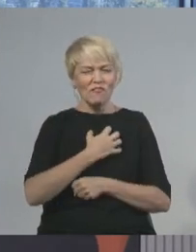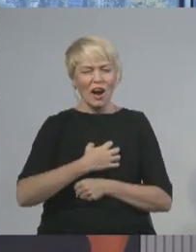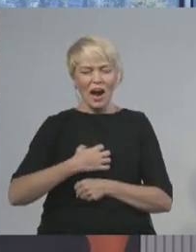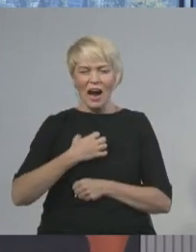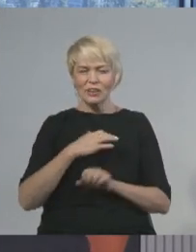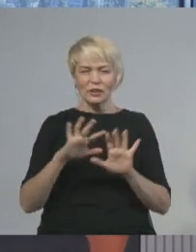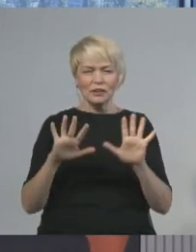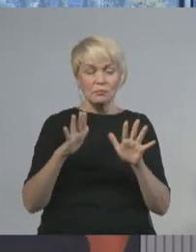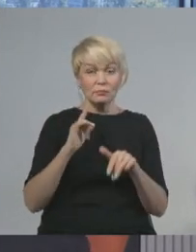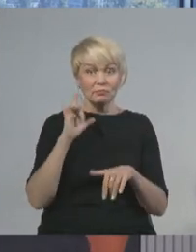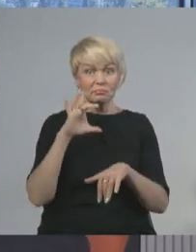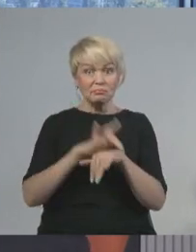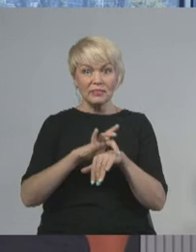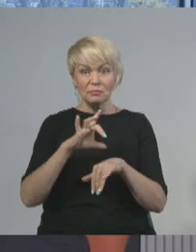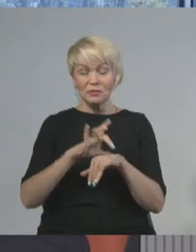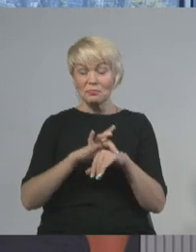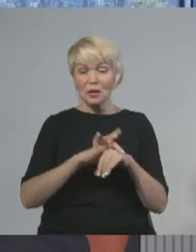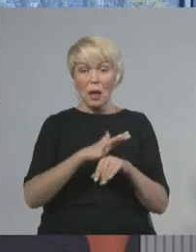best